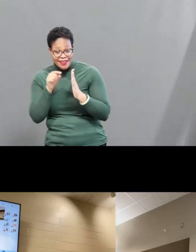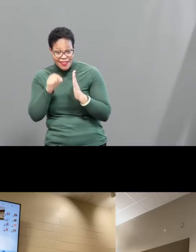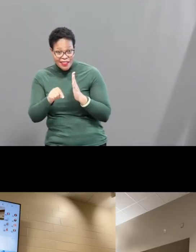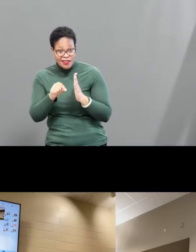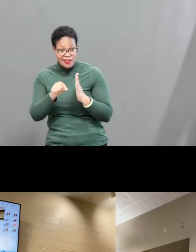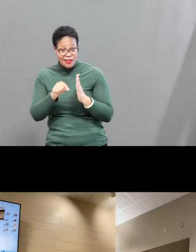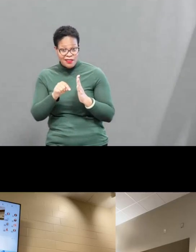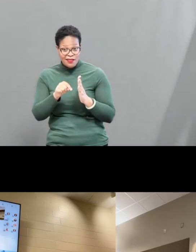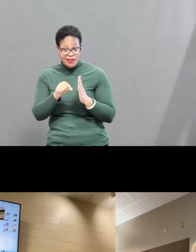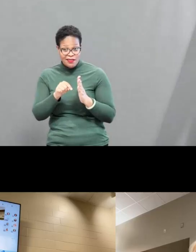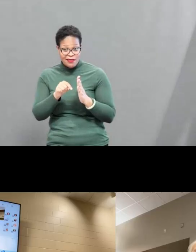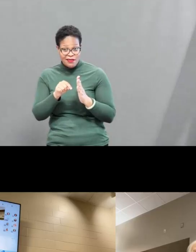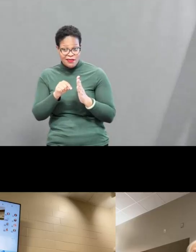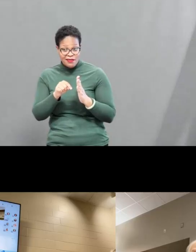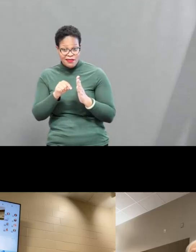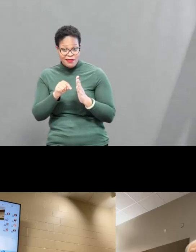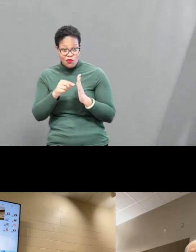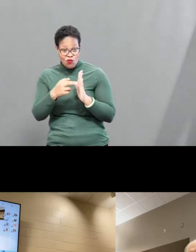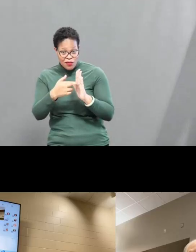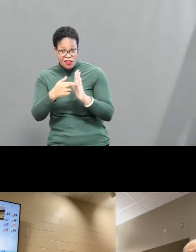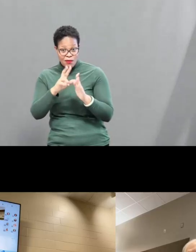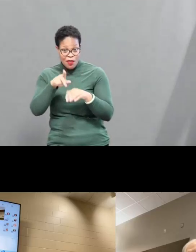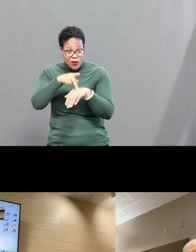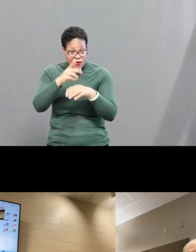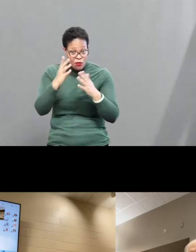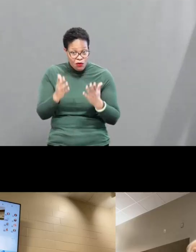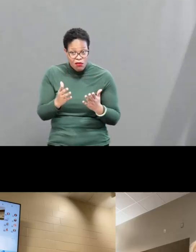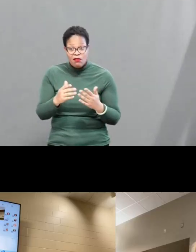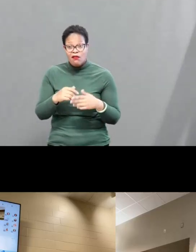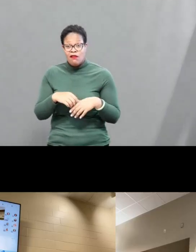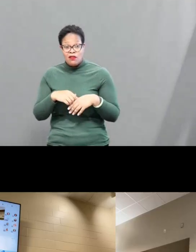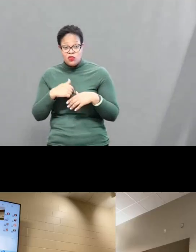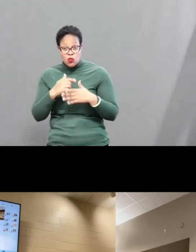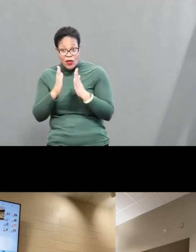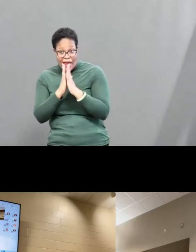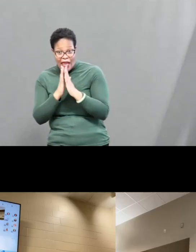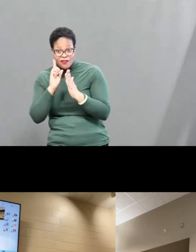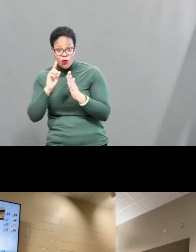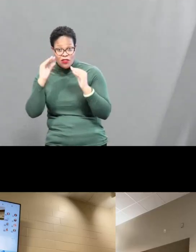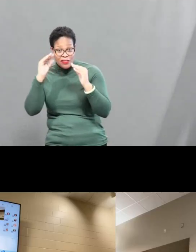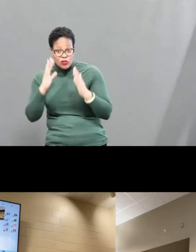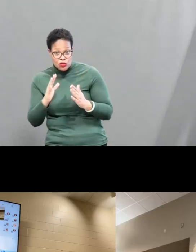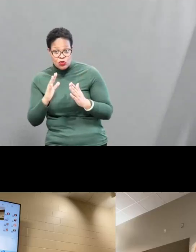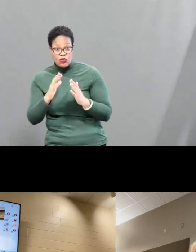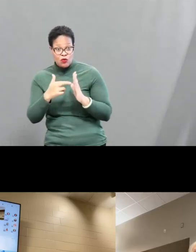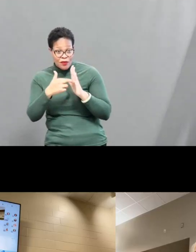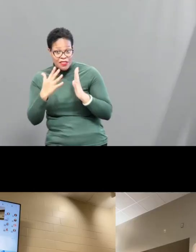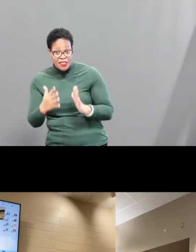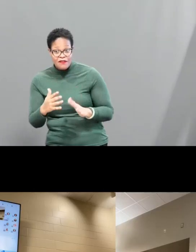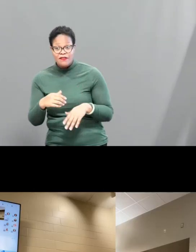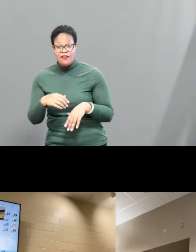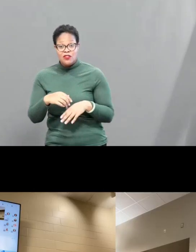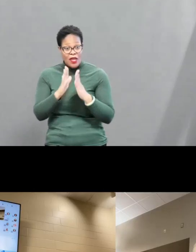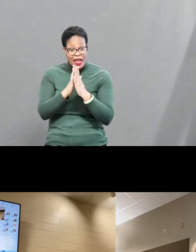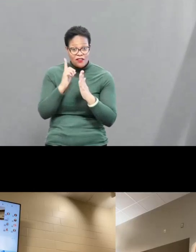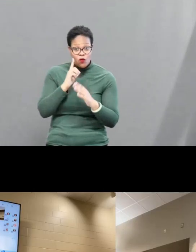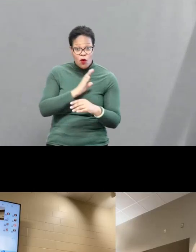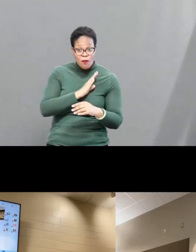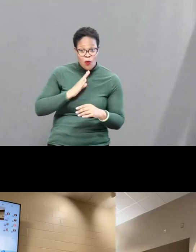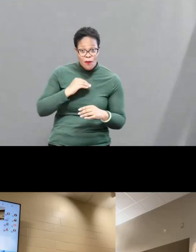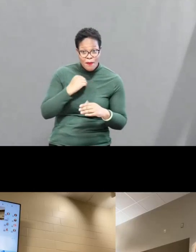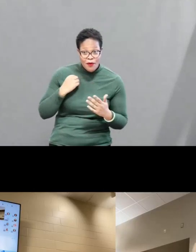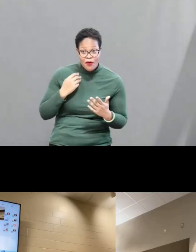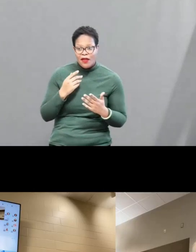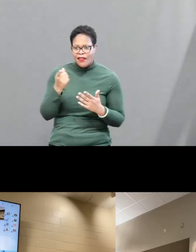be a principal? Do we ask it to be a teacher? Do we ask for it to be a board? And then they're back and forth. And